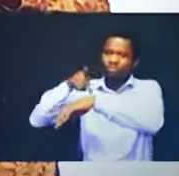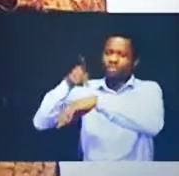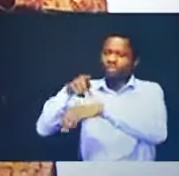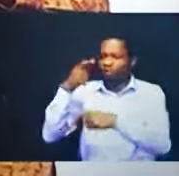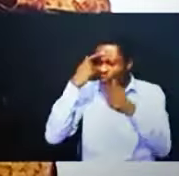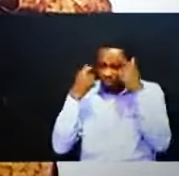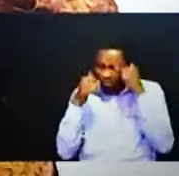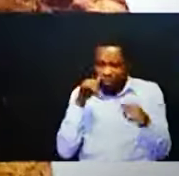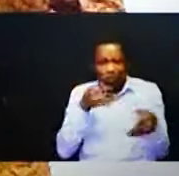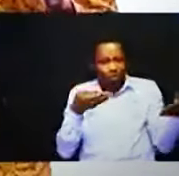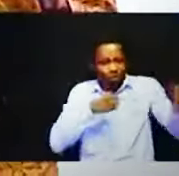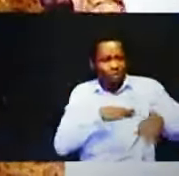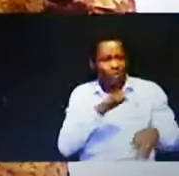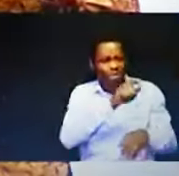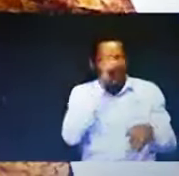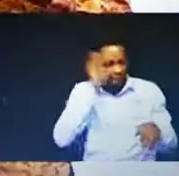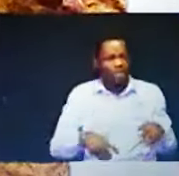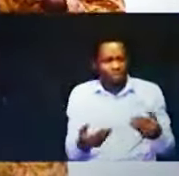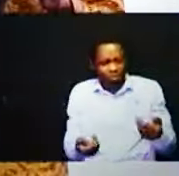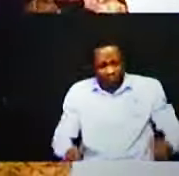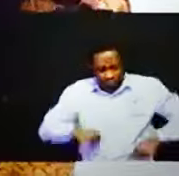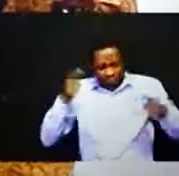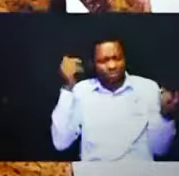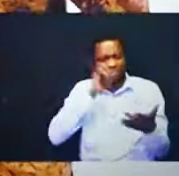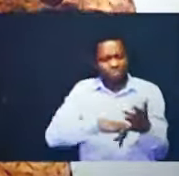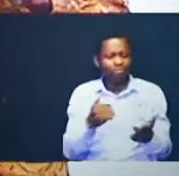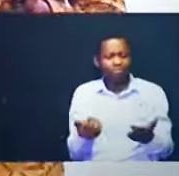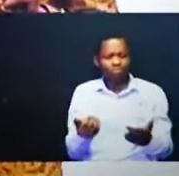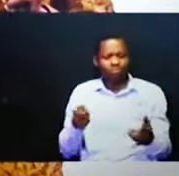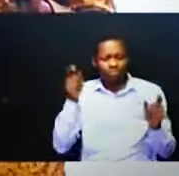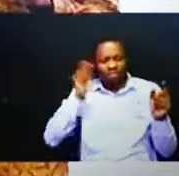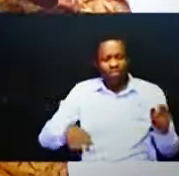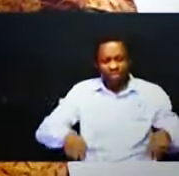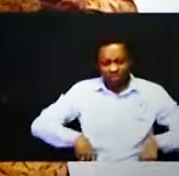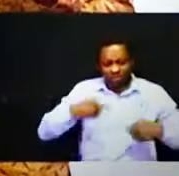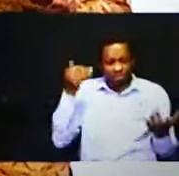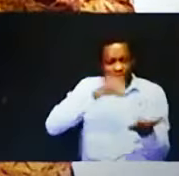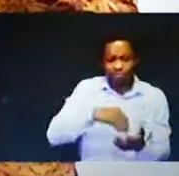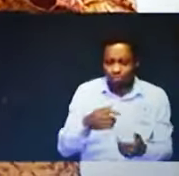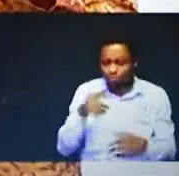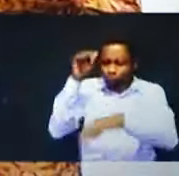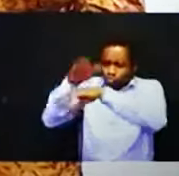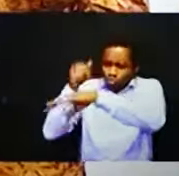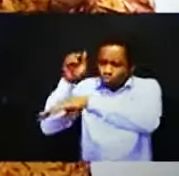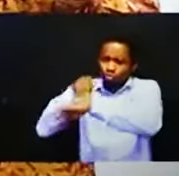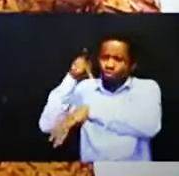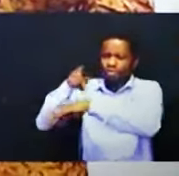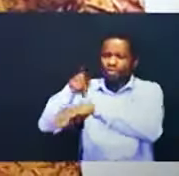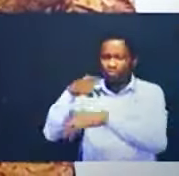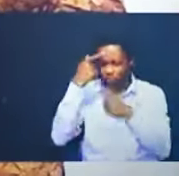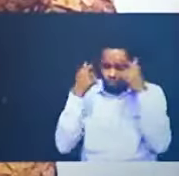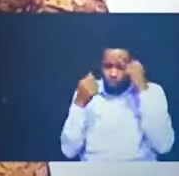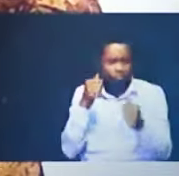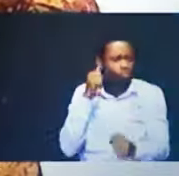must live. And a nipani na can say, ah, Petro, or waheya mummy and freno, no mra mamidi and says